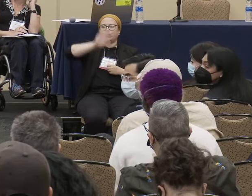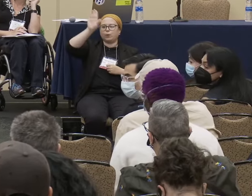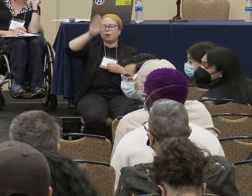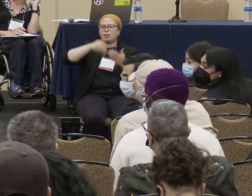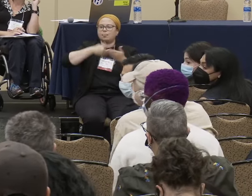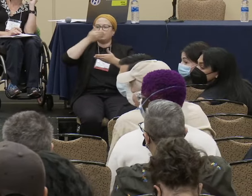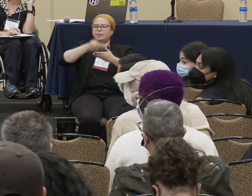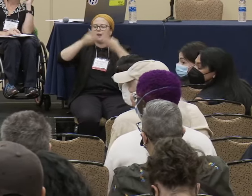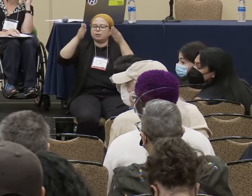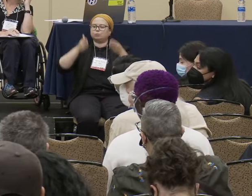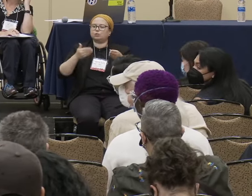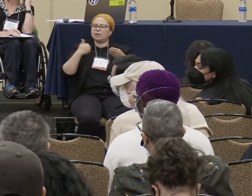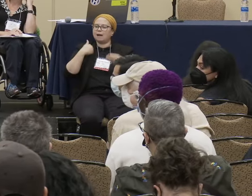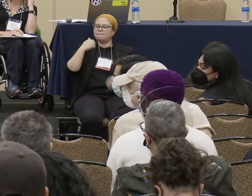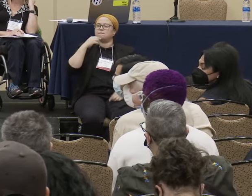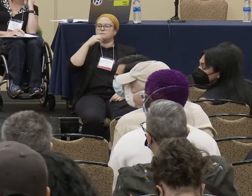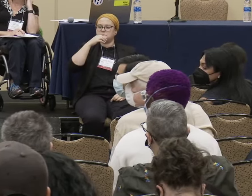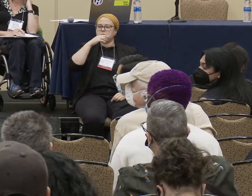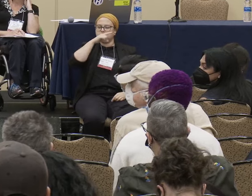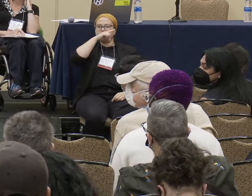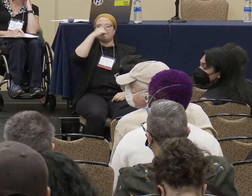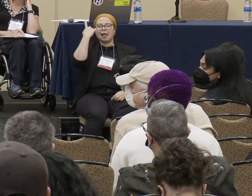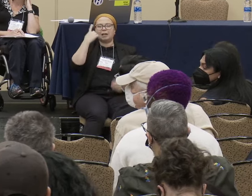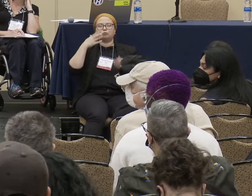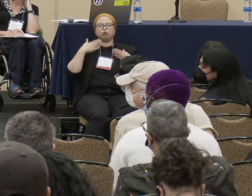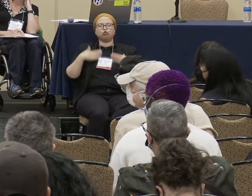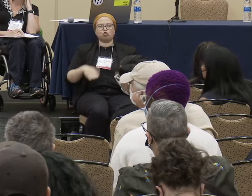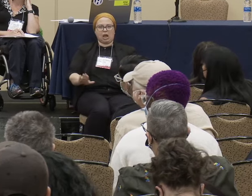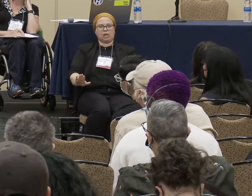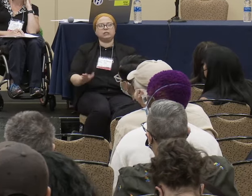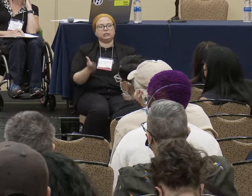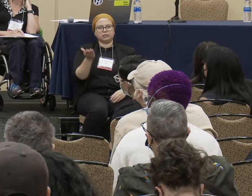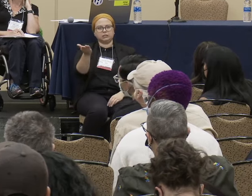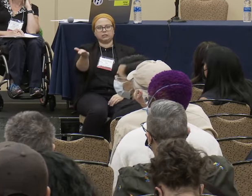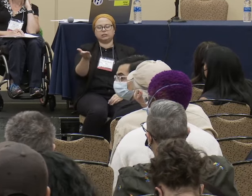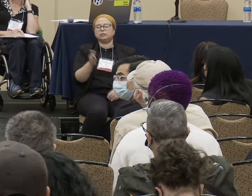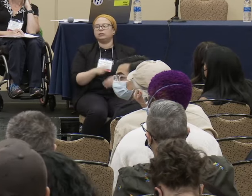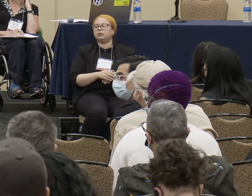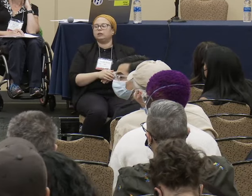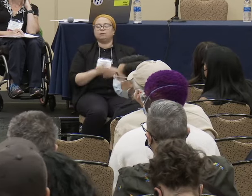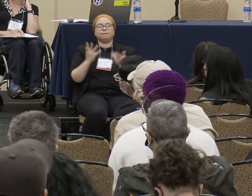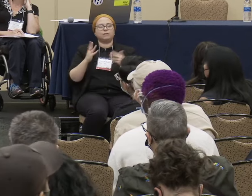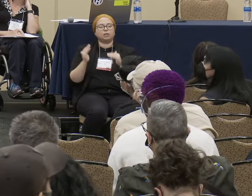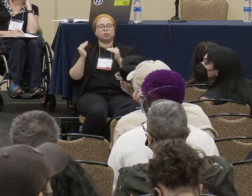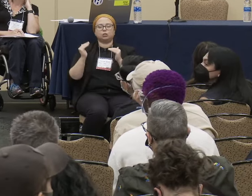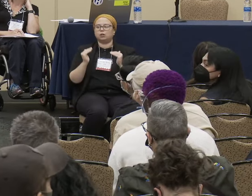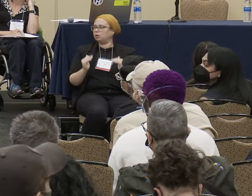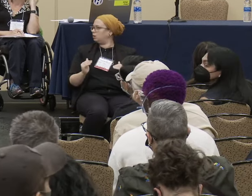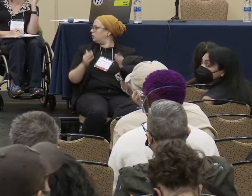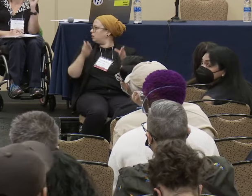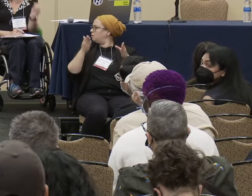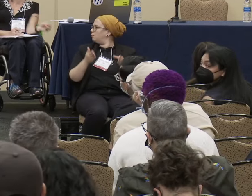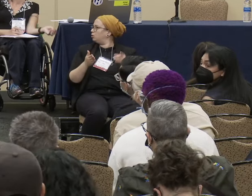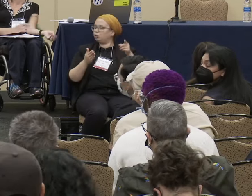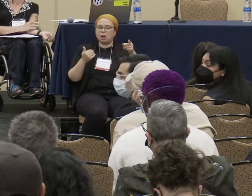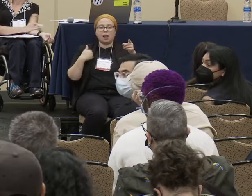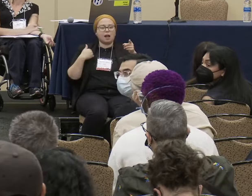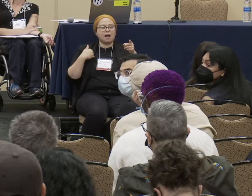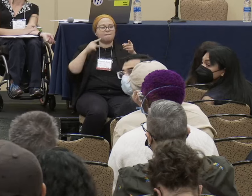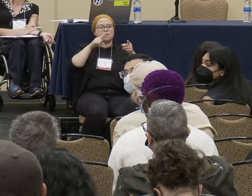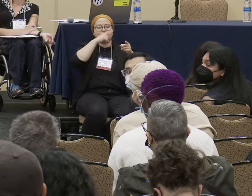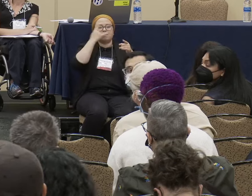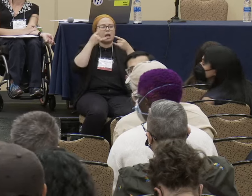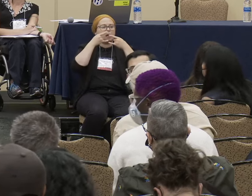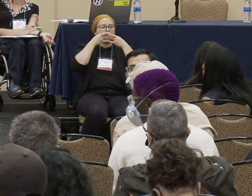here in the black dress. And that's going to be followed by, there's a person over here wearing a black face mask that has